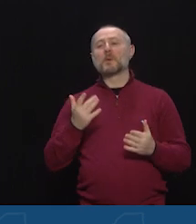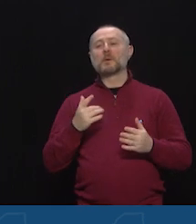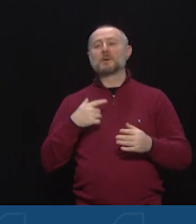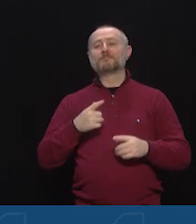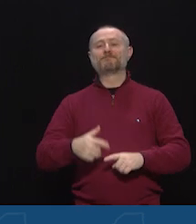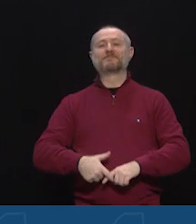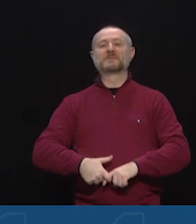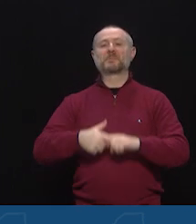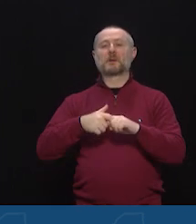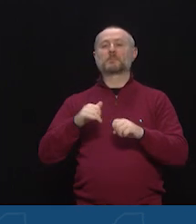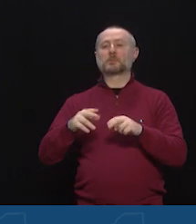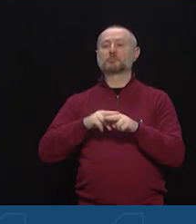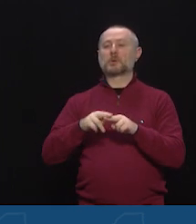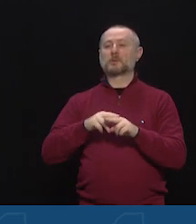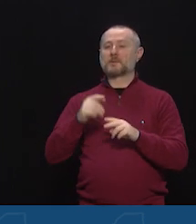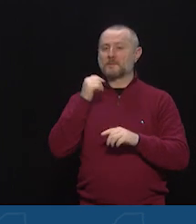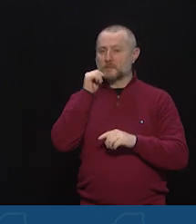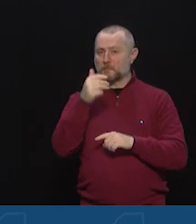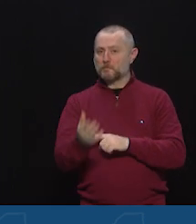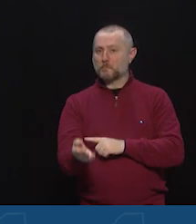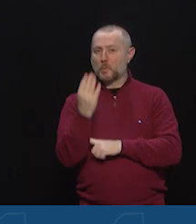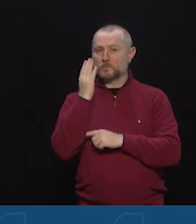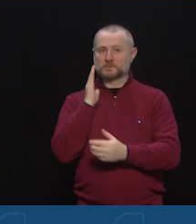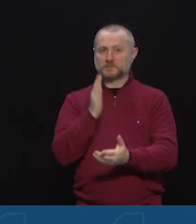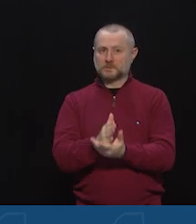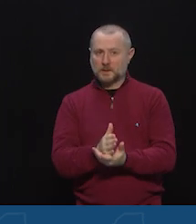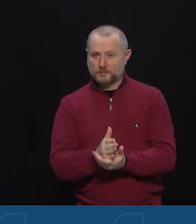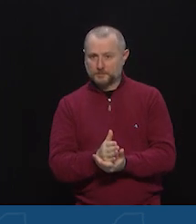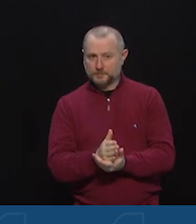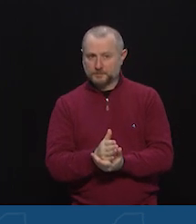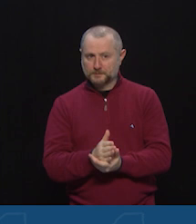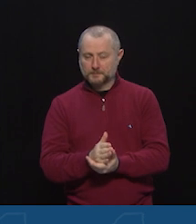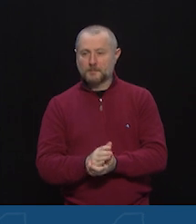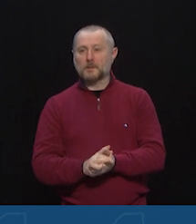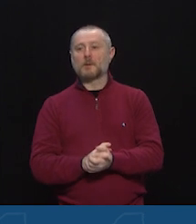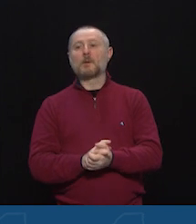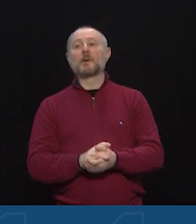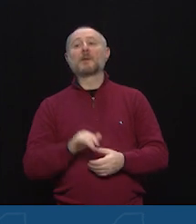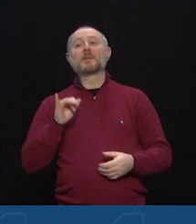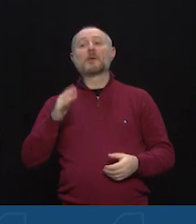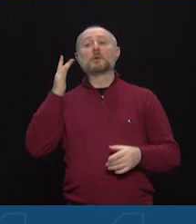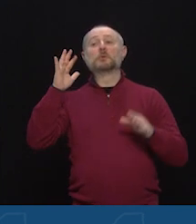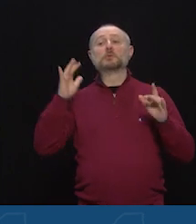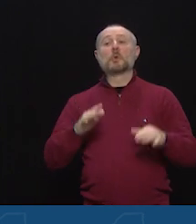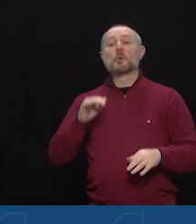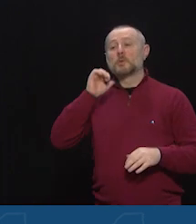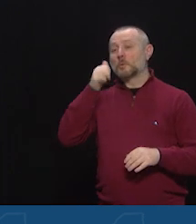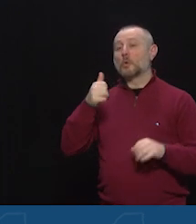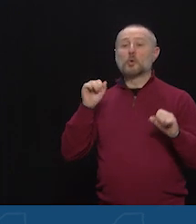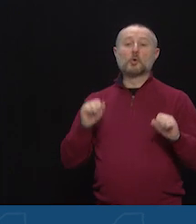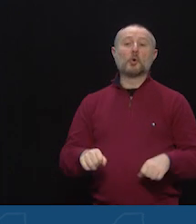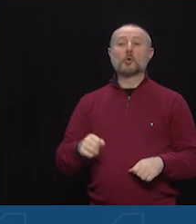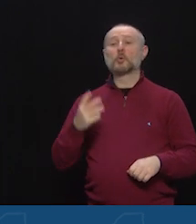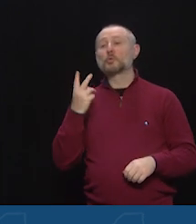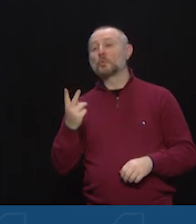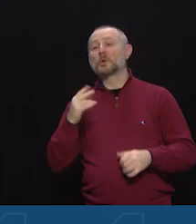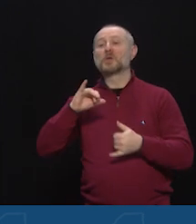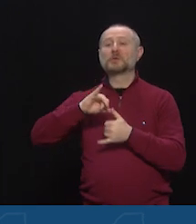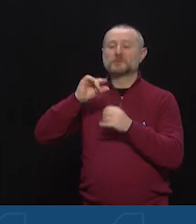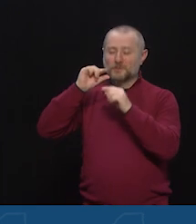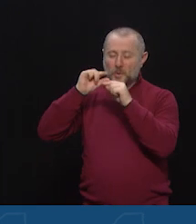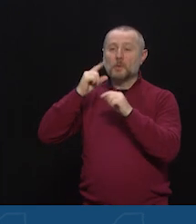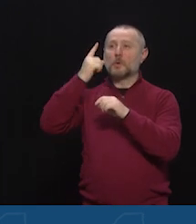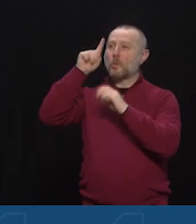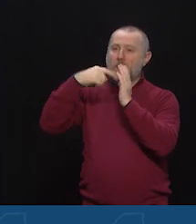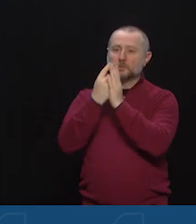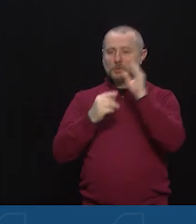early tomorrow morning during the worst of the storm, which could drop 2 inches of snow per hour. So that